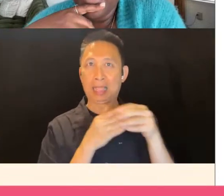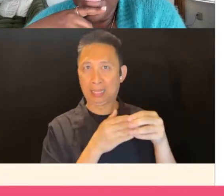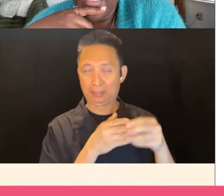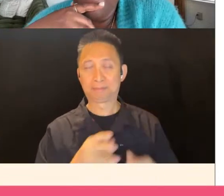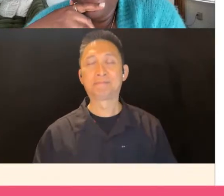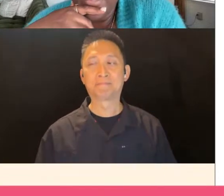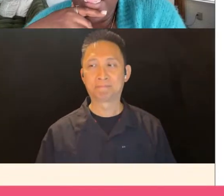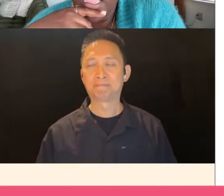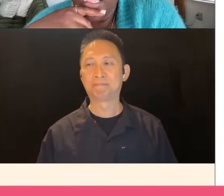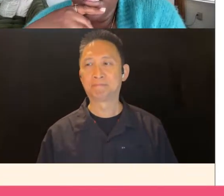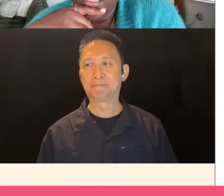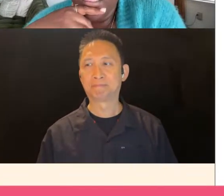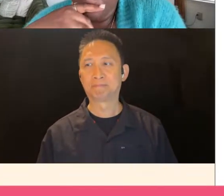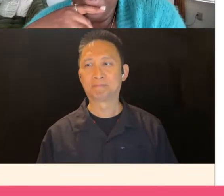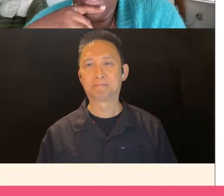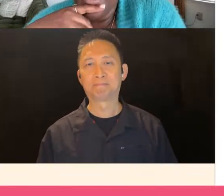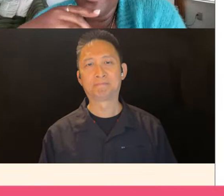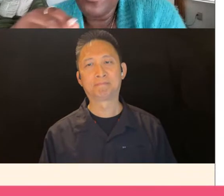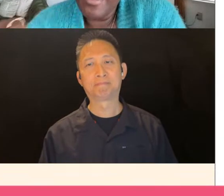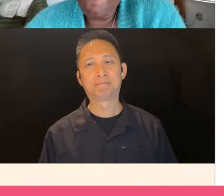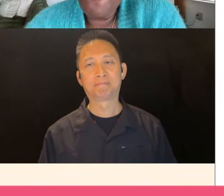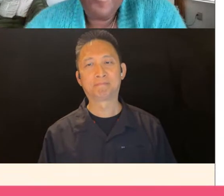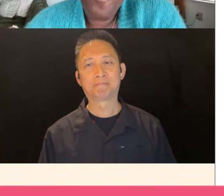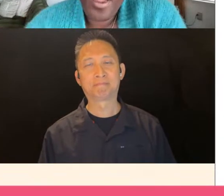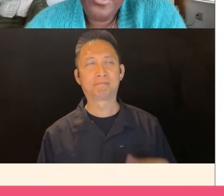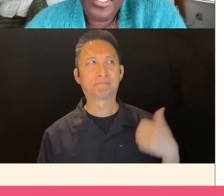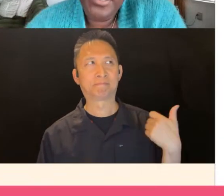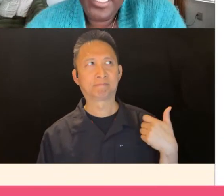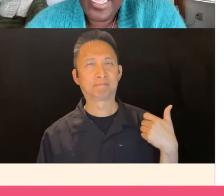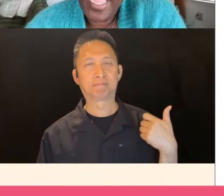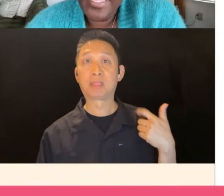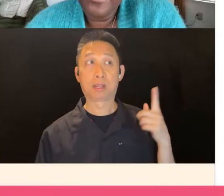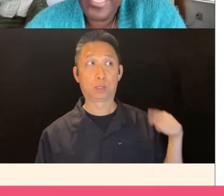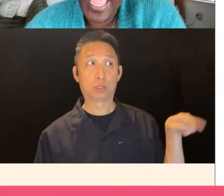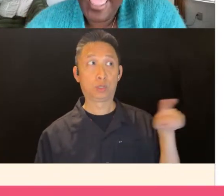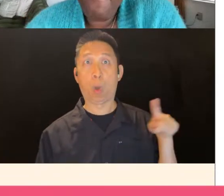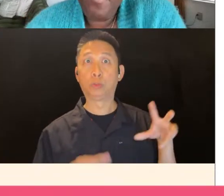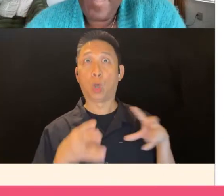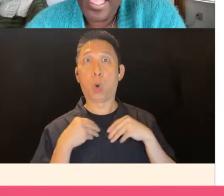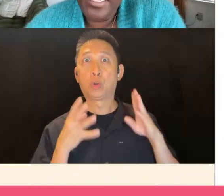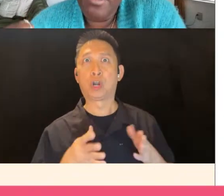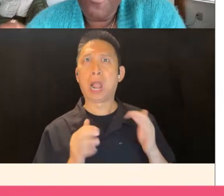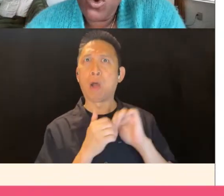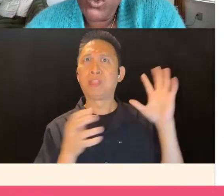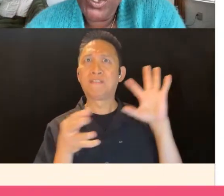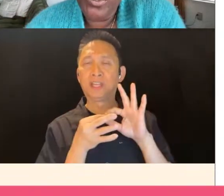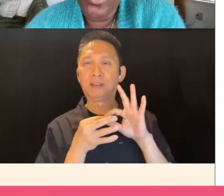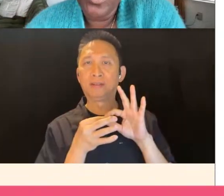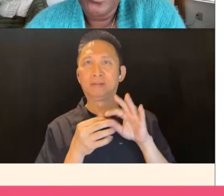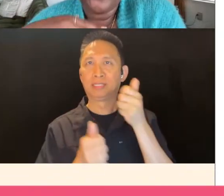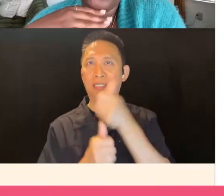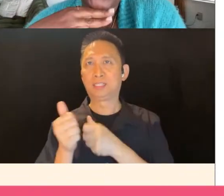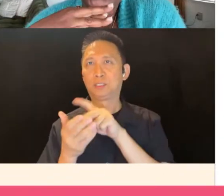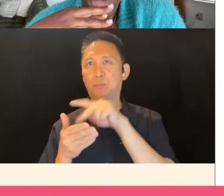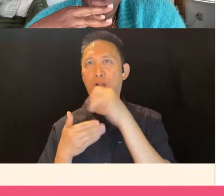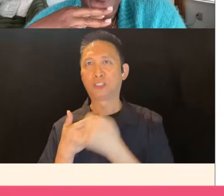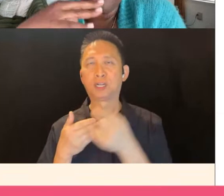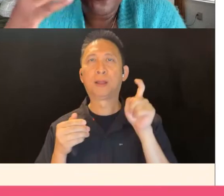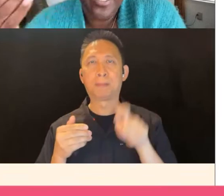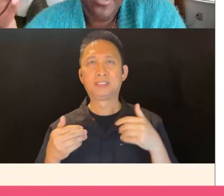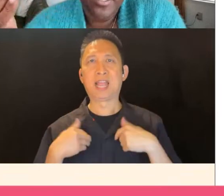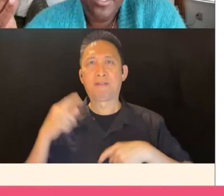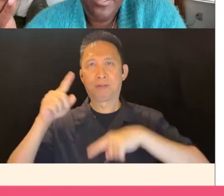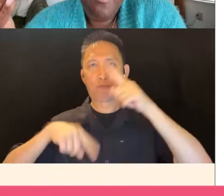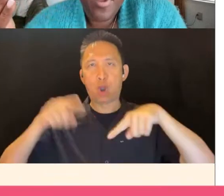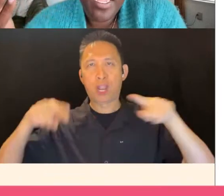And they fit in because every project has to have a body of owners to